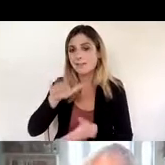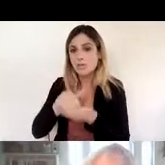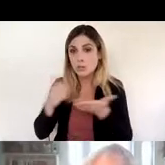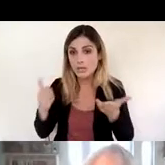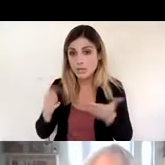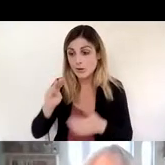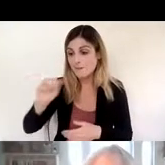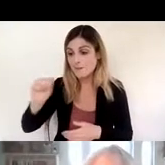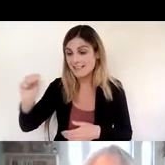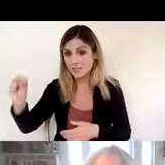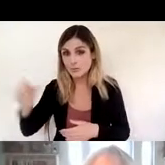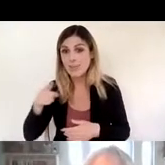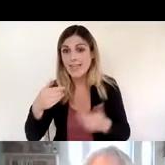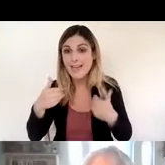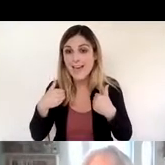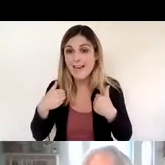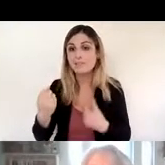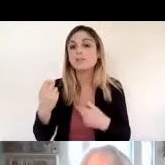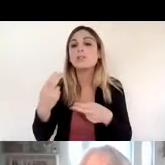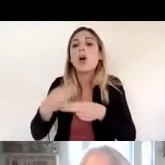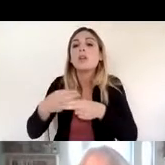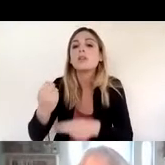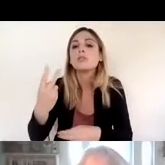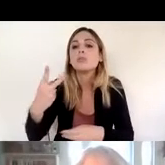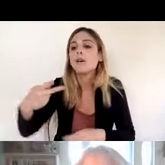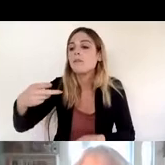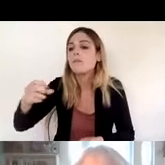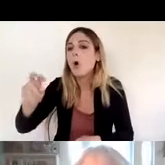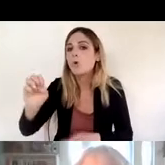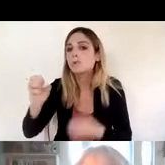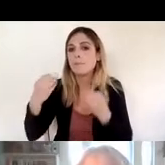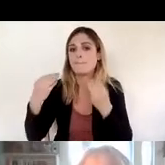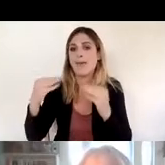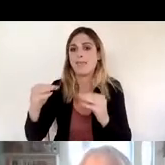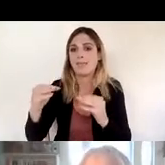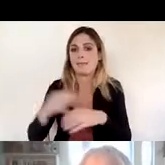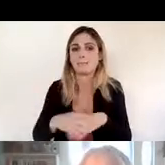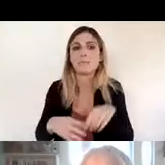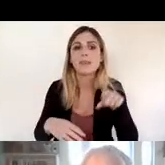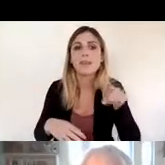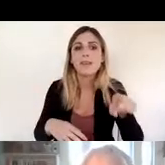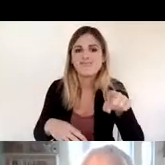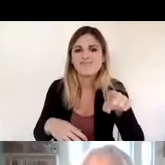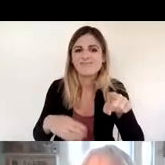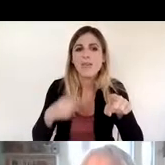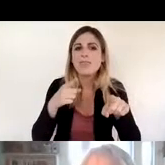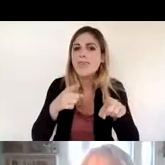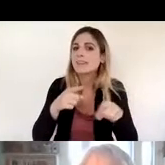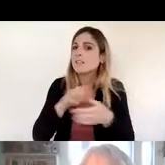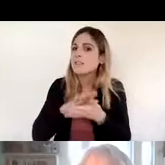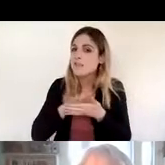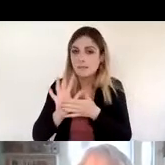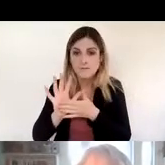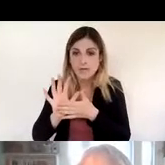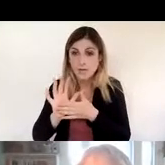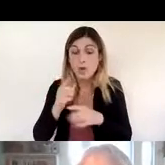pose method to reverse osteoporosis. This is a nice video because it comes directly from the researcher who